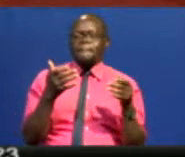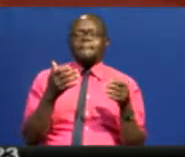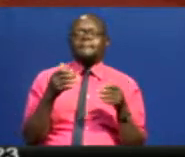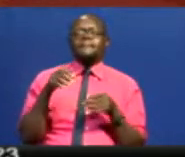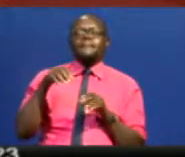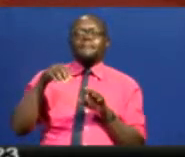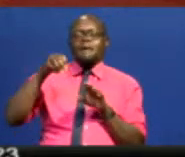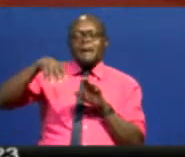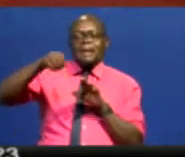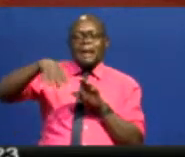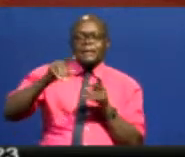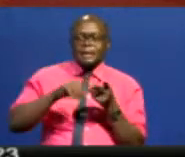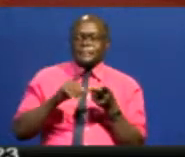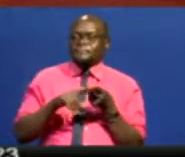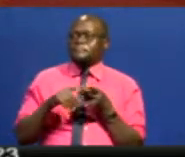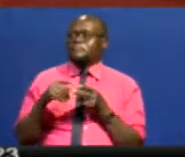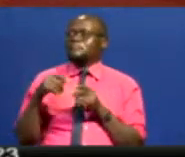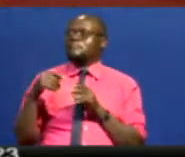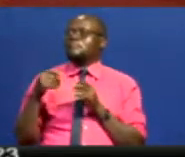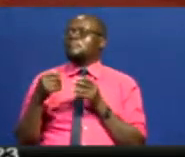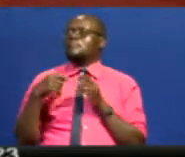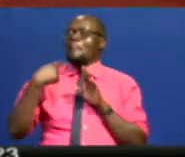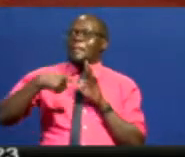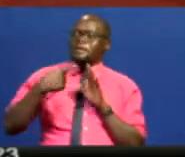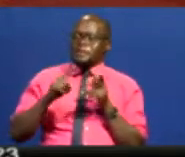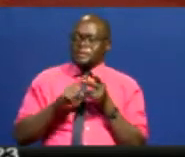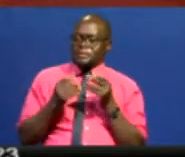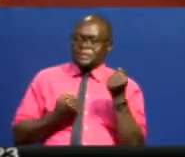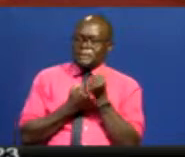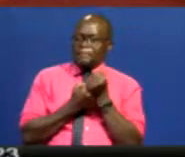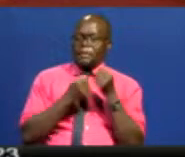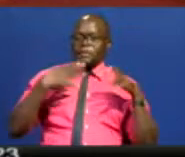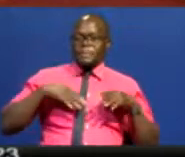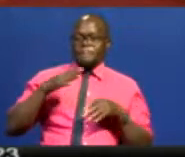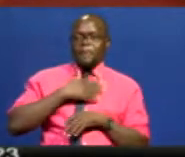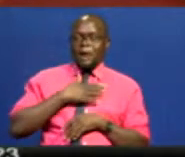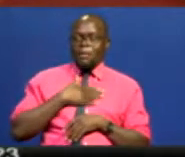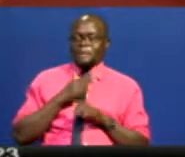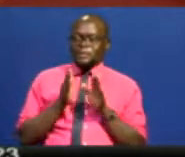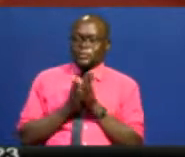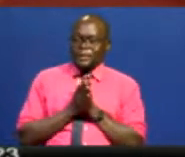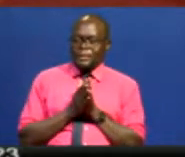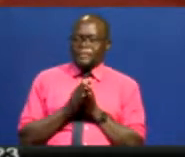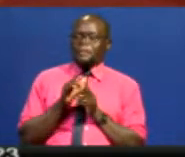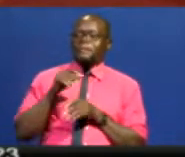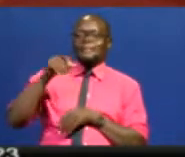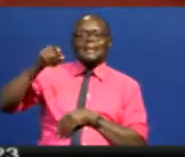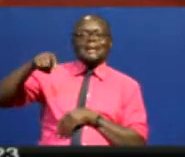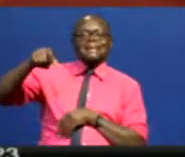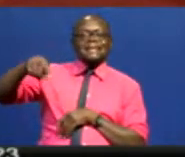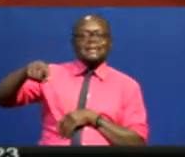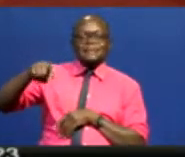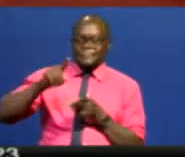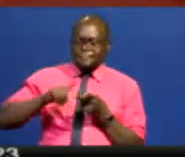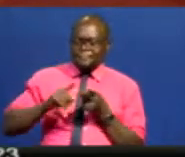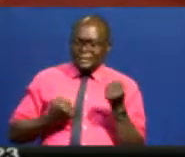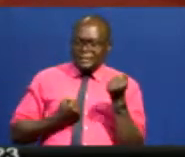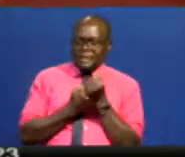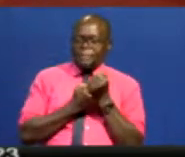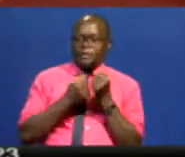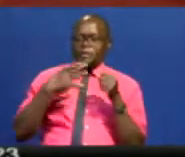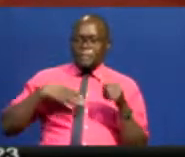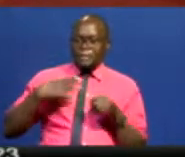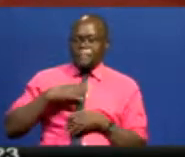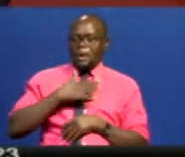fertilizer, machinery. We need to support our people with seeds. We also need to support our people